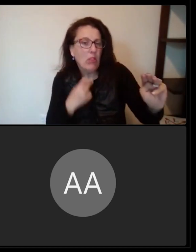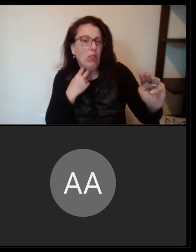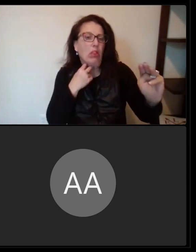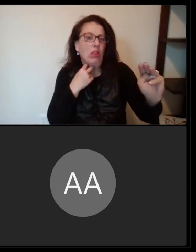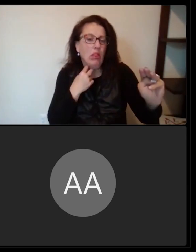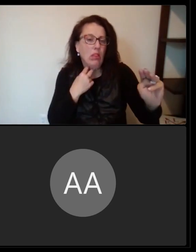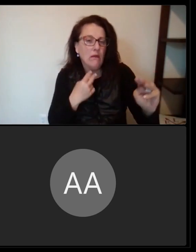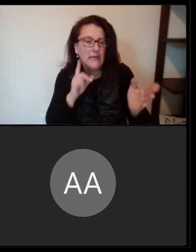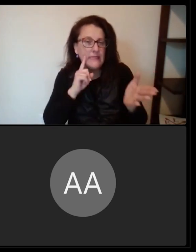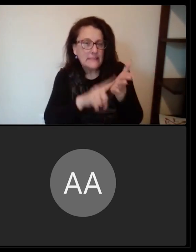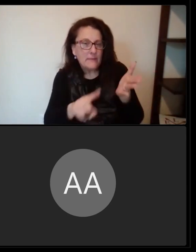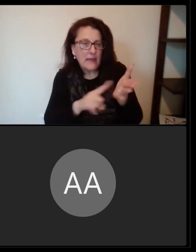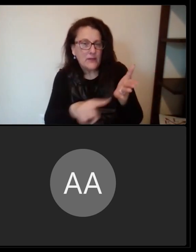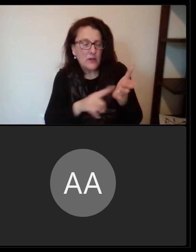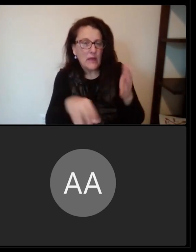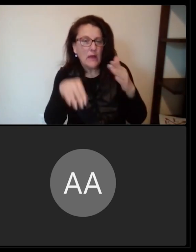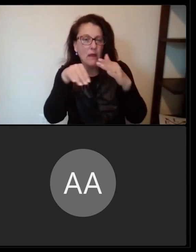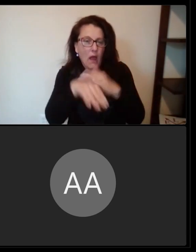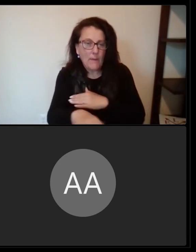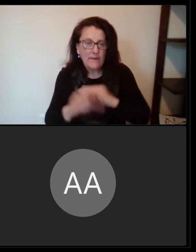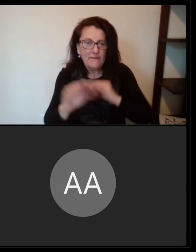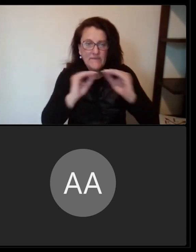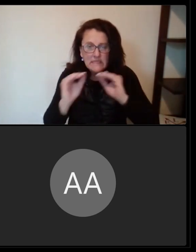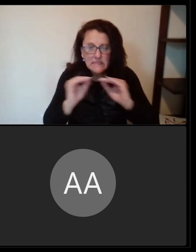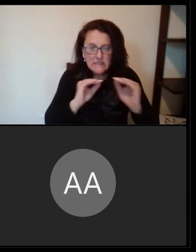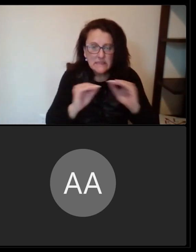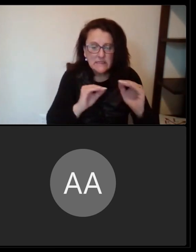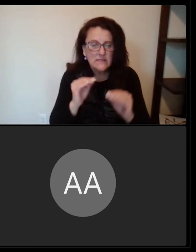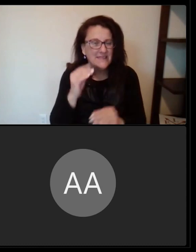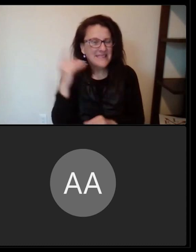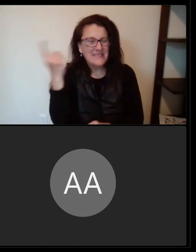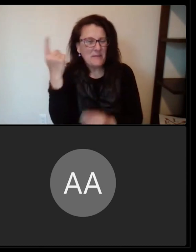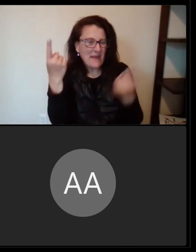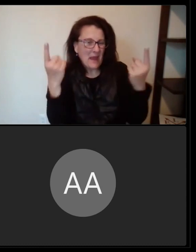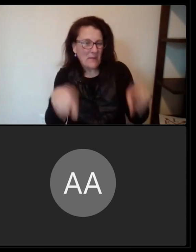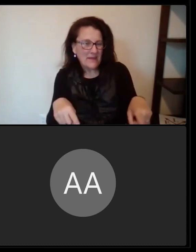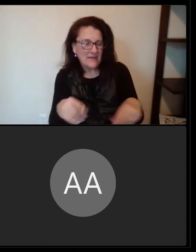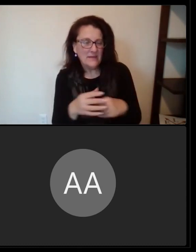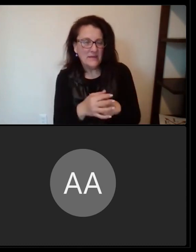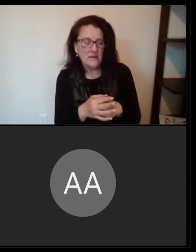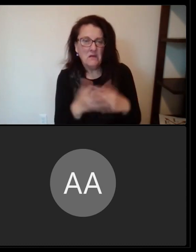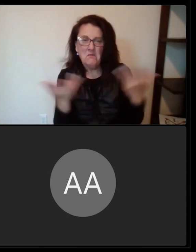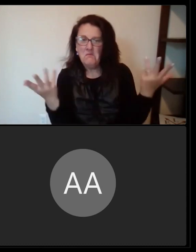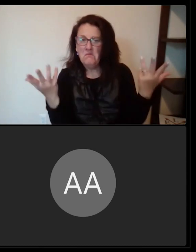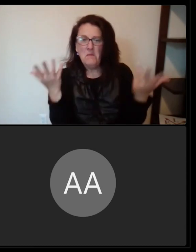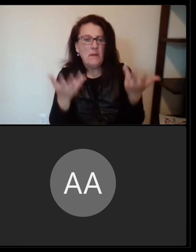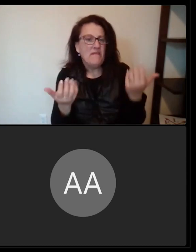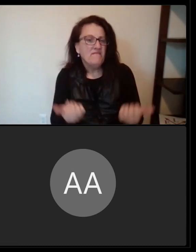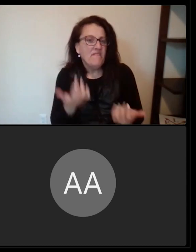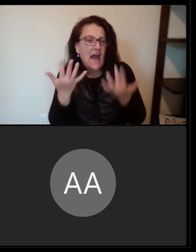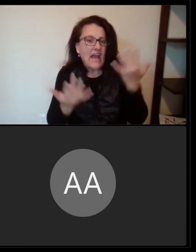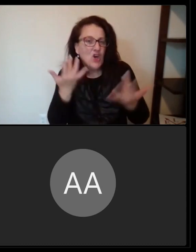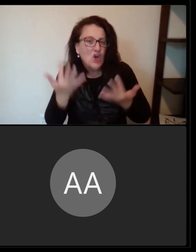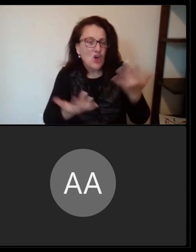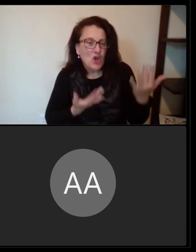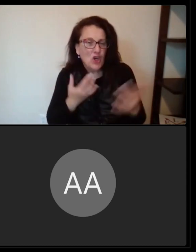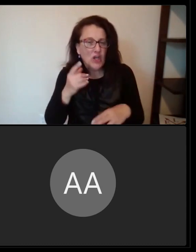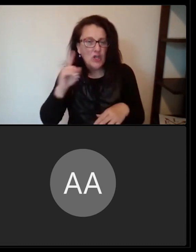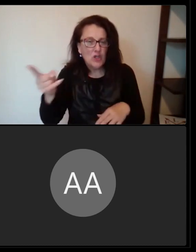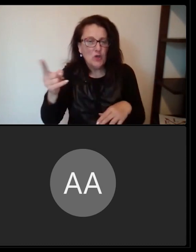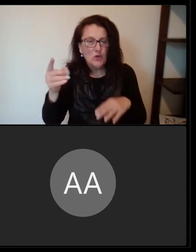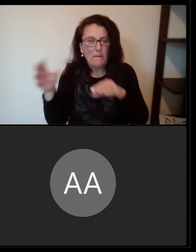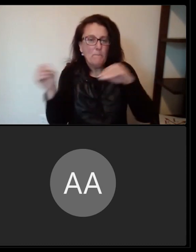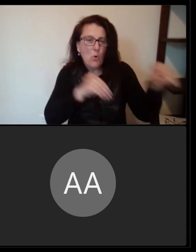election inspectors had to come in and clear the jam, anything like that, there was a fire and you had to move